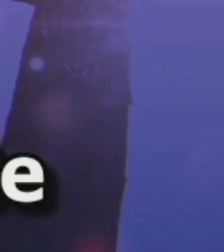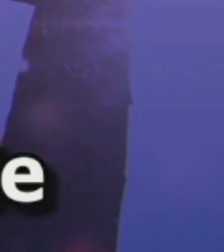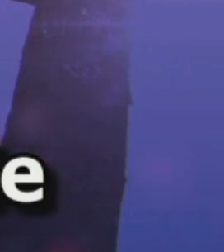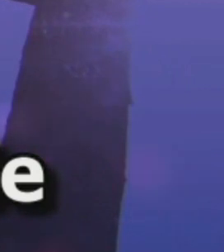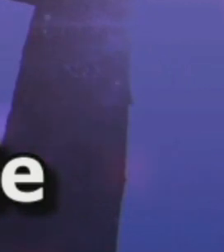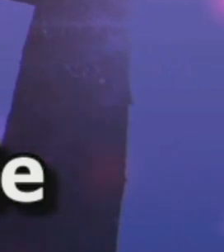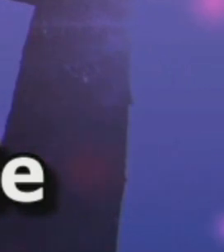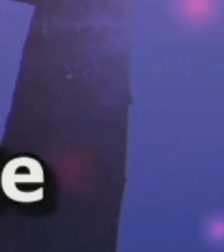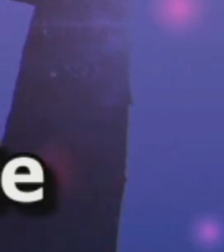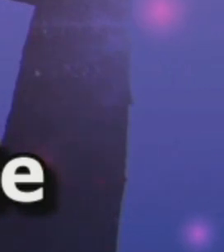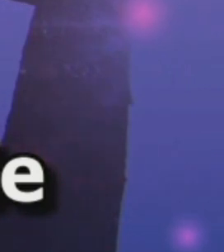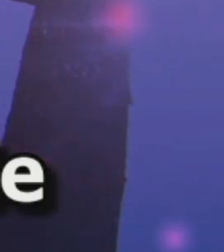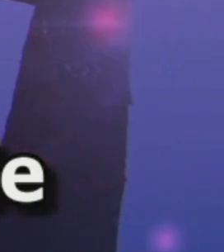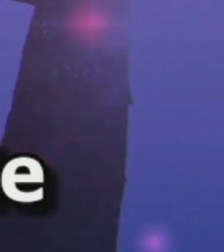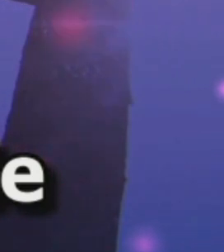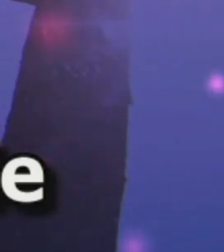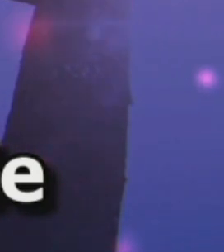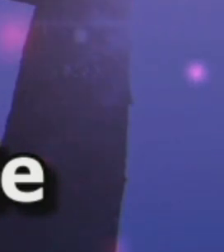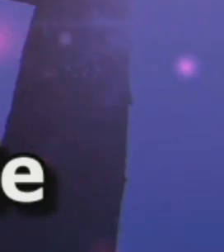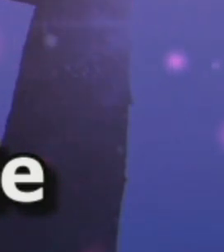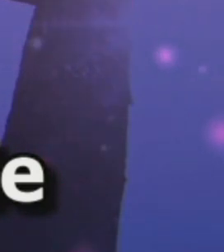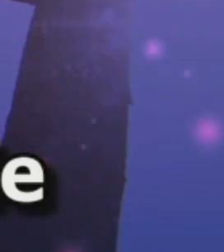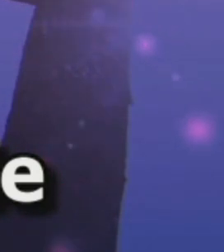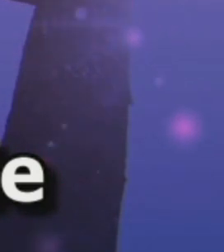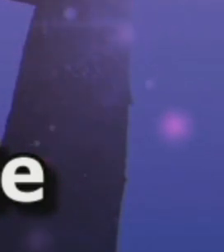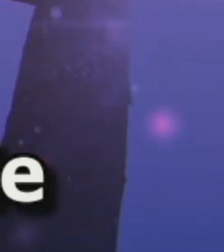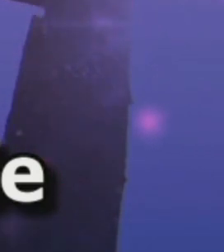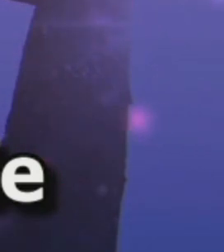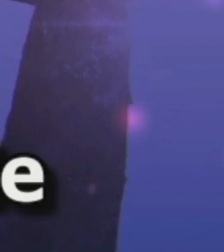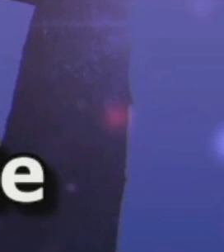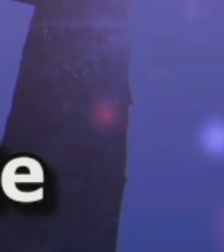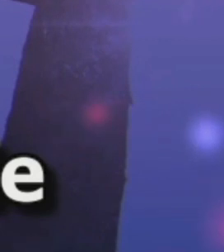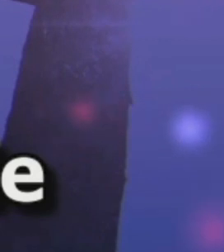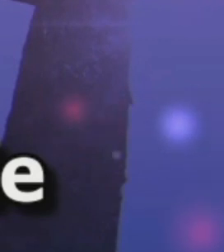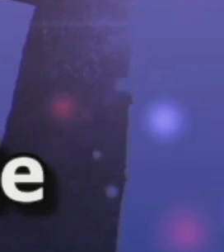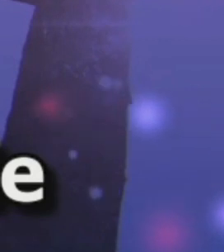believe. All things are possible.